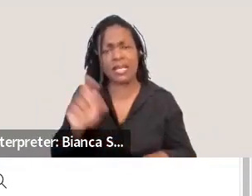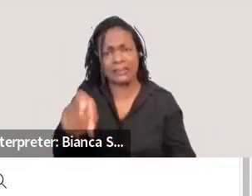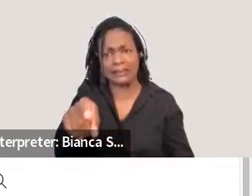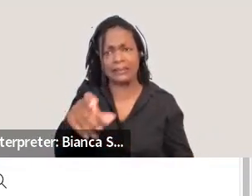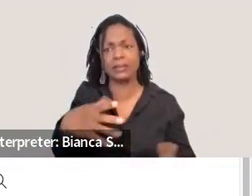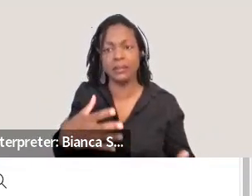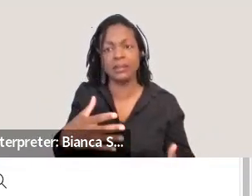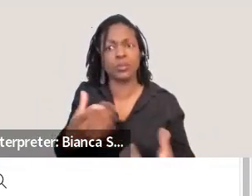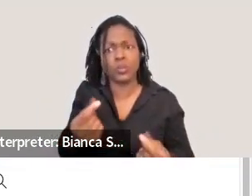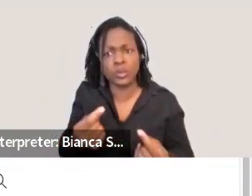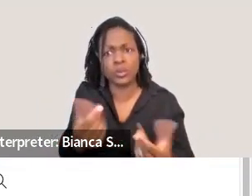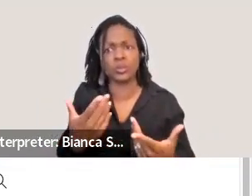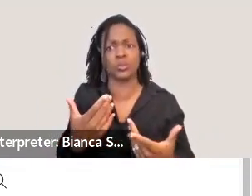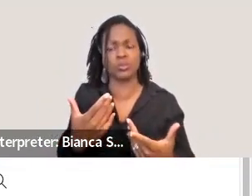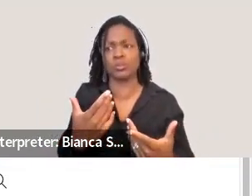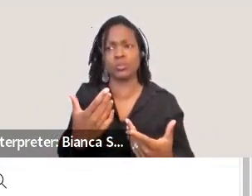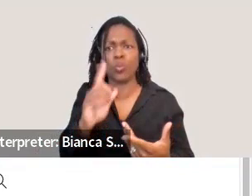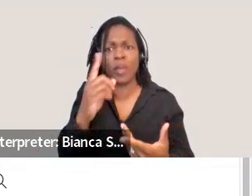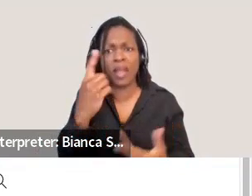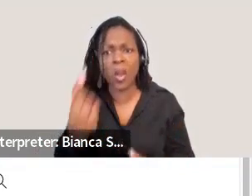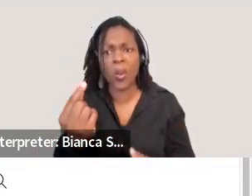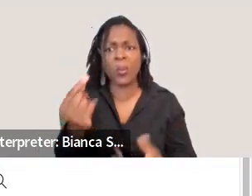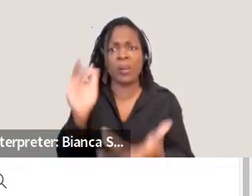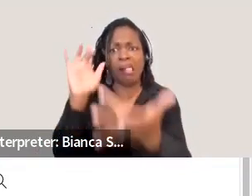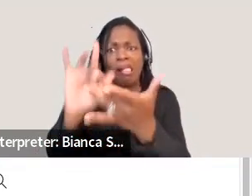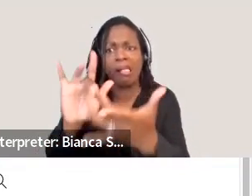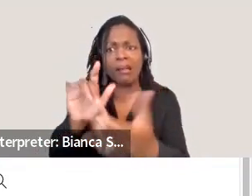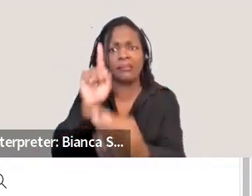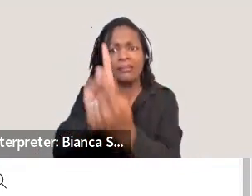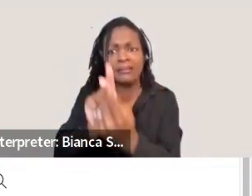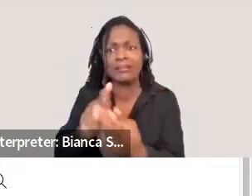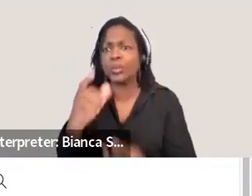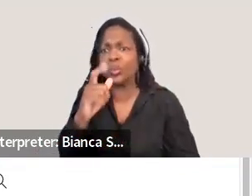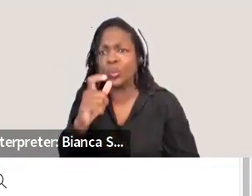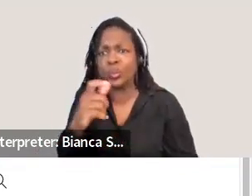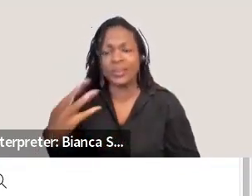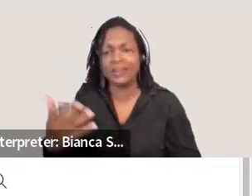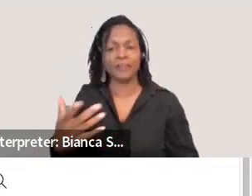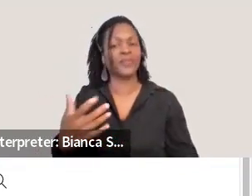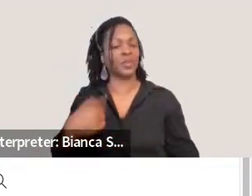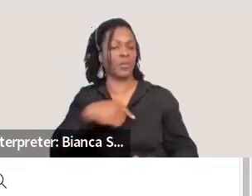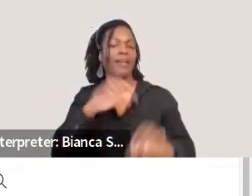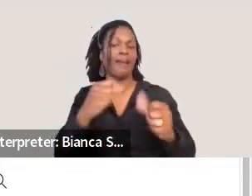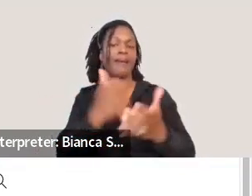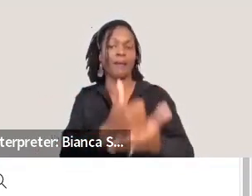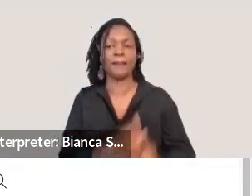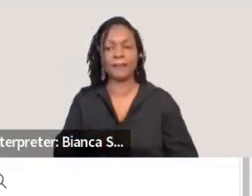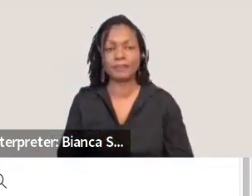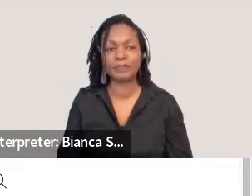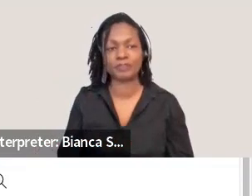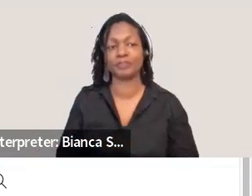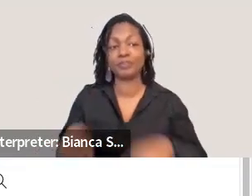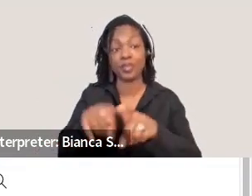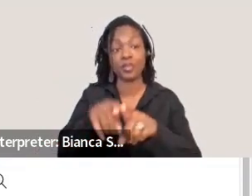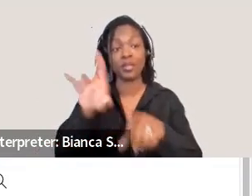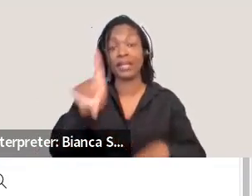What do I do? Or where do I go? And so we're always happy to help. And then next we have our Disability Services Finder, which